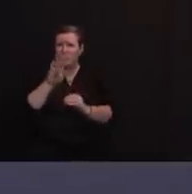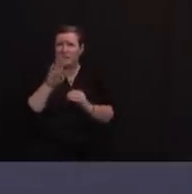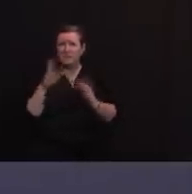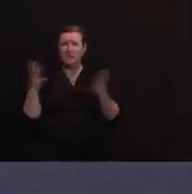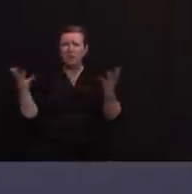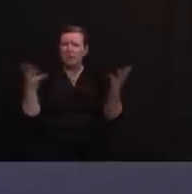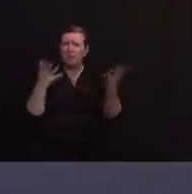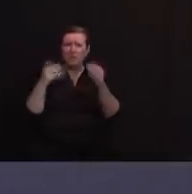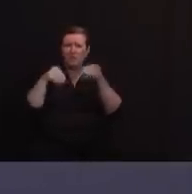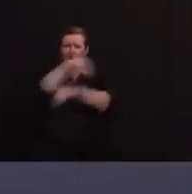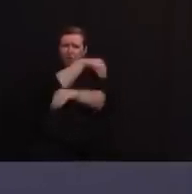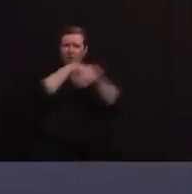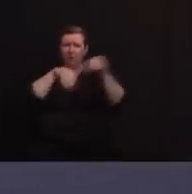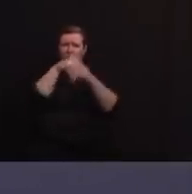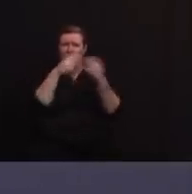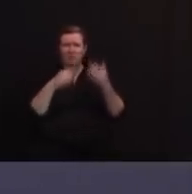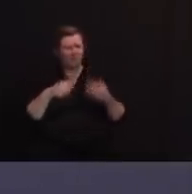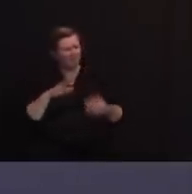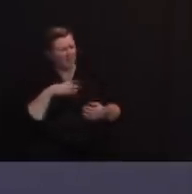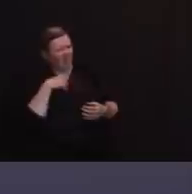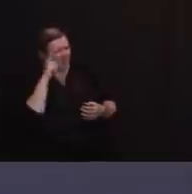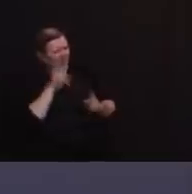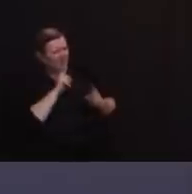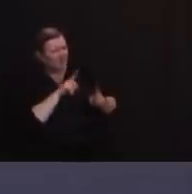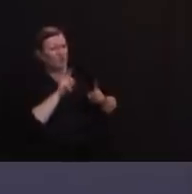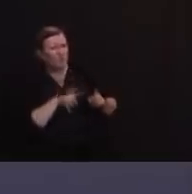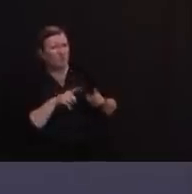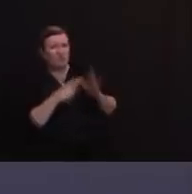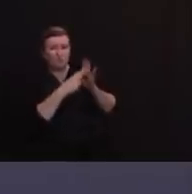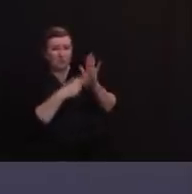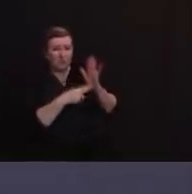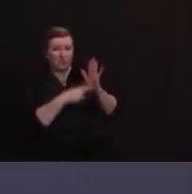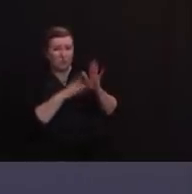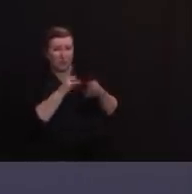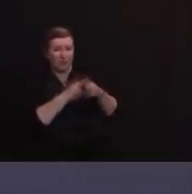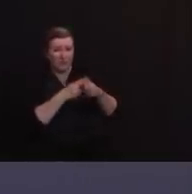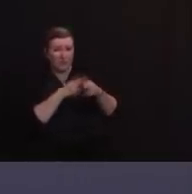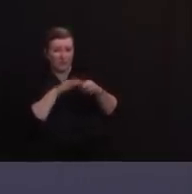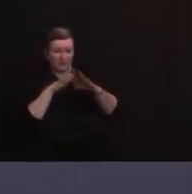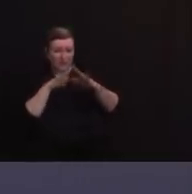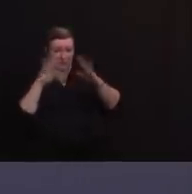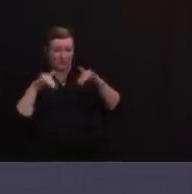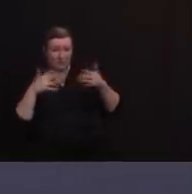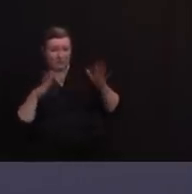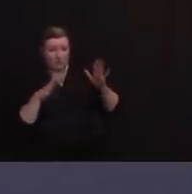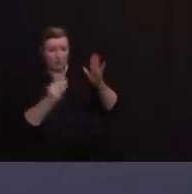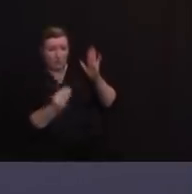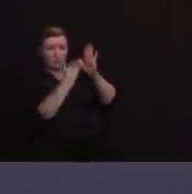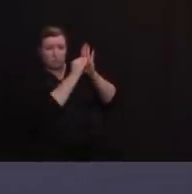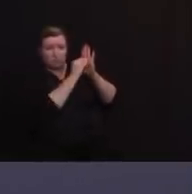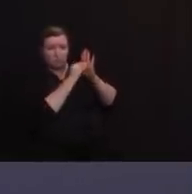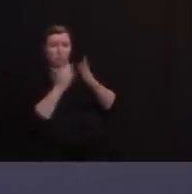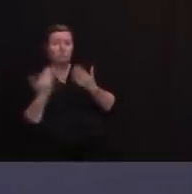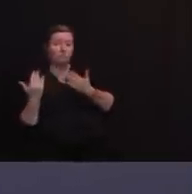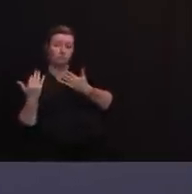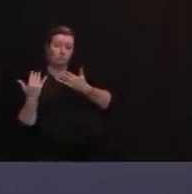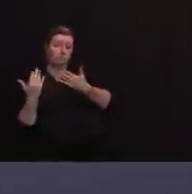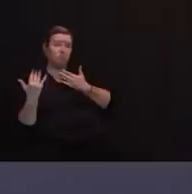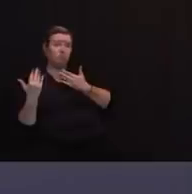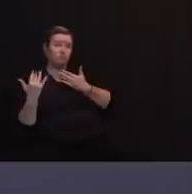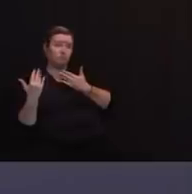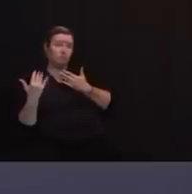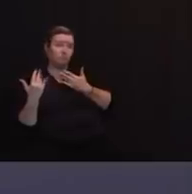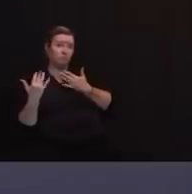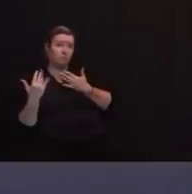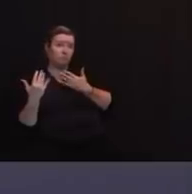reason you register is because your name's in the system. When you're eligible, you won't have to do the work to figuring it out. You'll get a notification, and